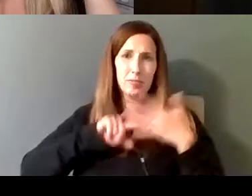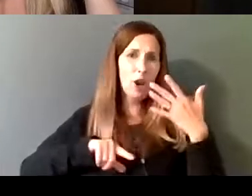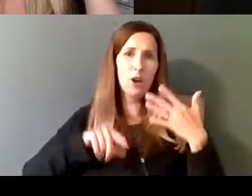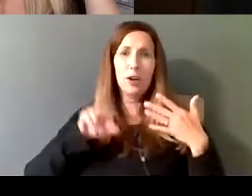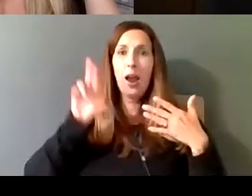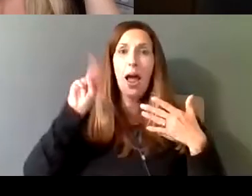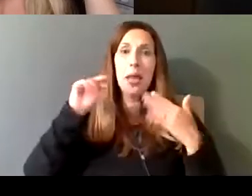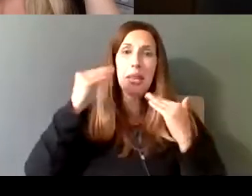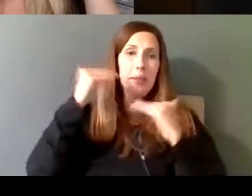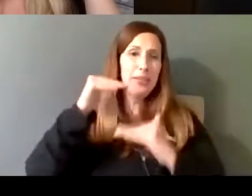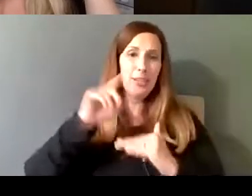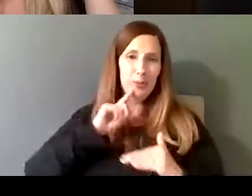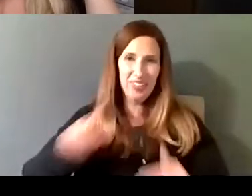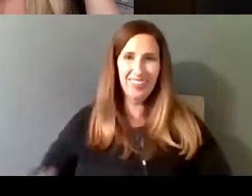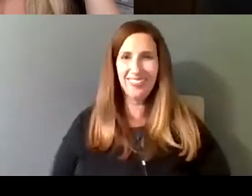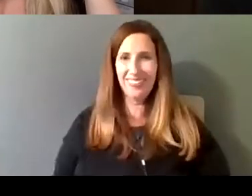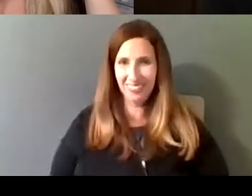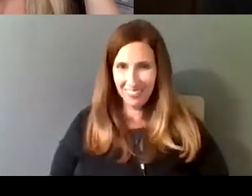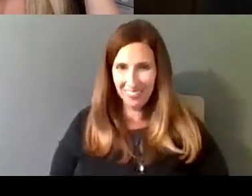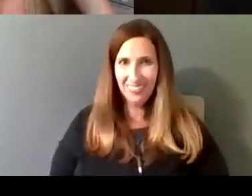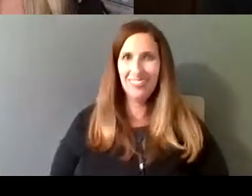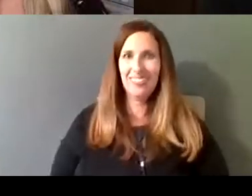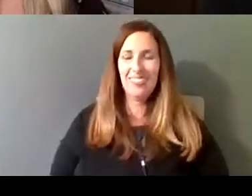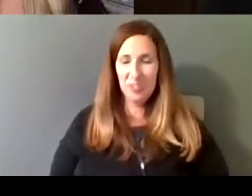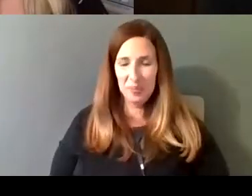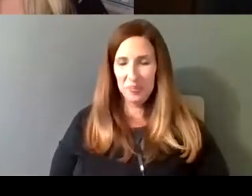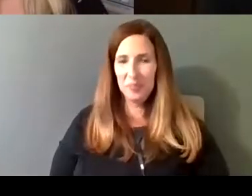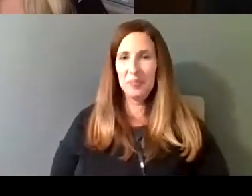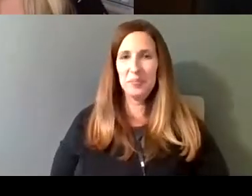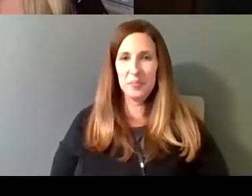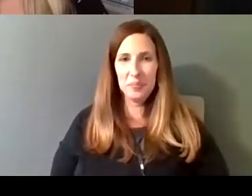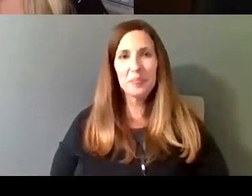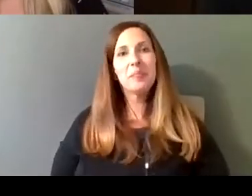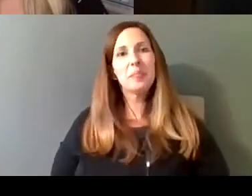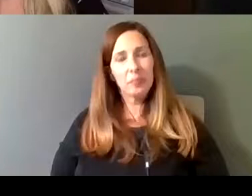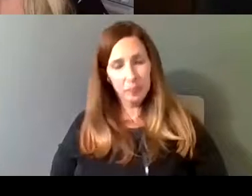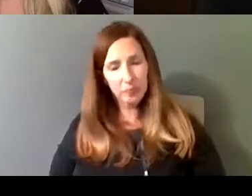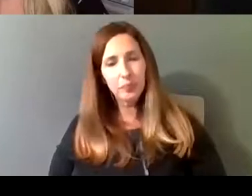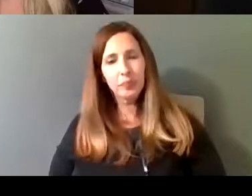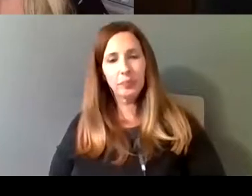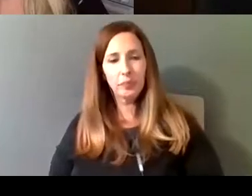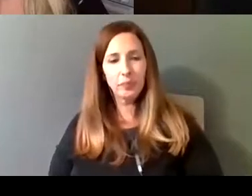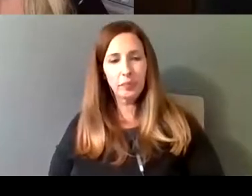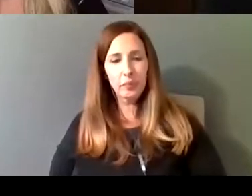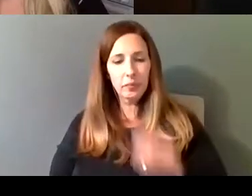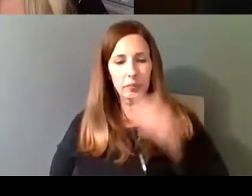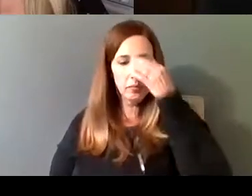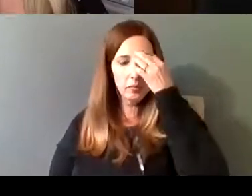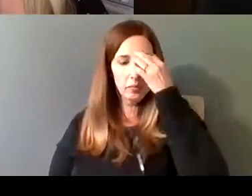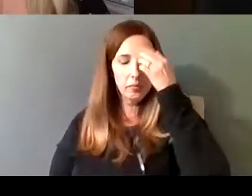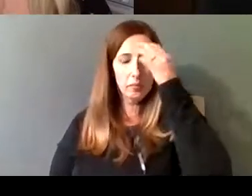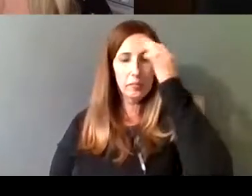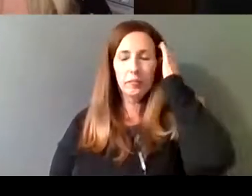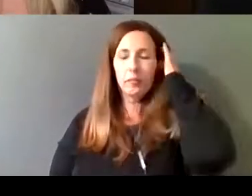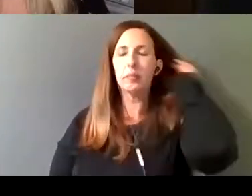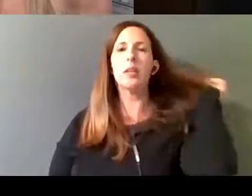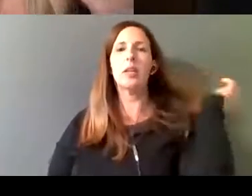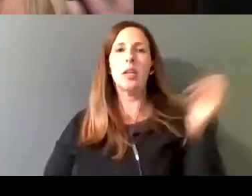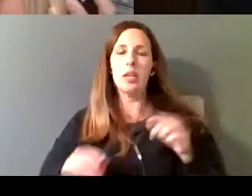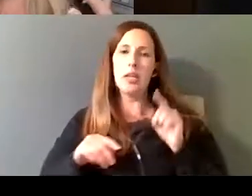essentially. Absolutely. And I'd like to, this kind of goes along